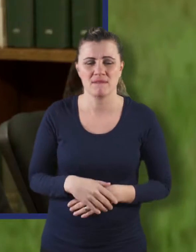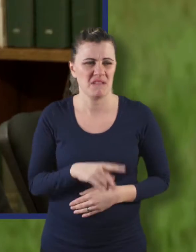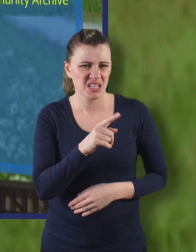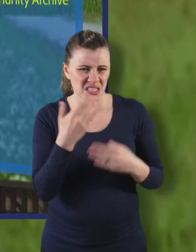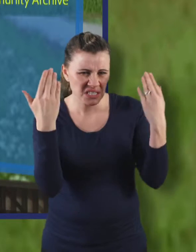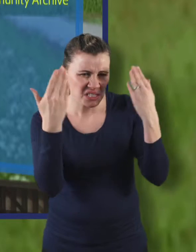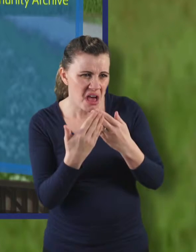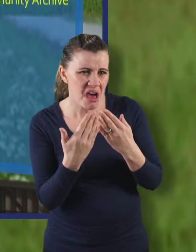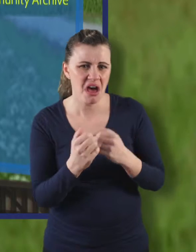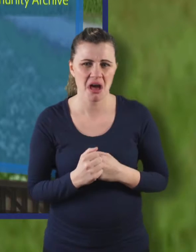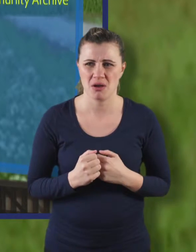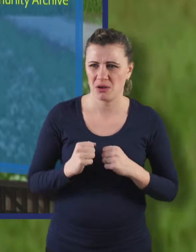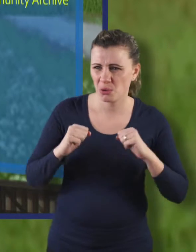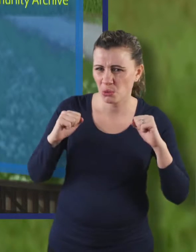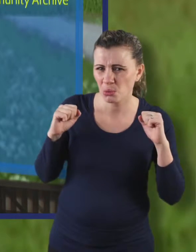No shelving.